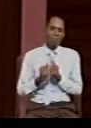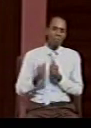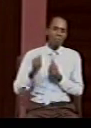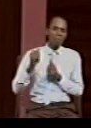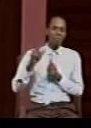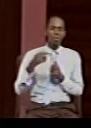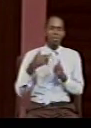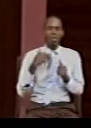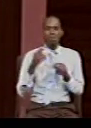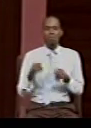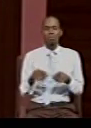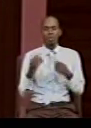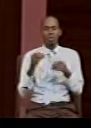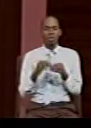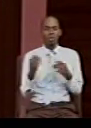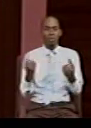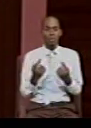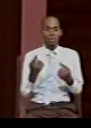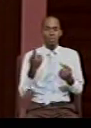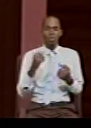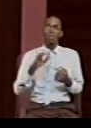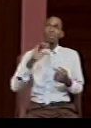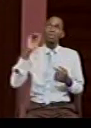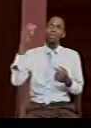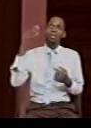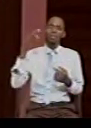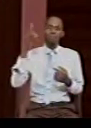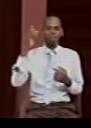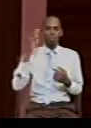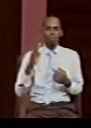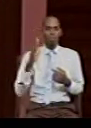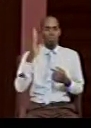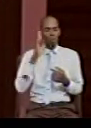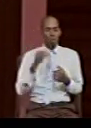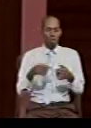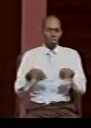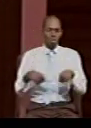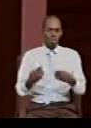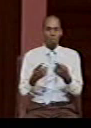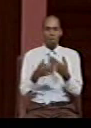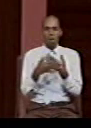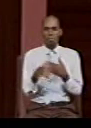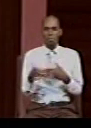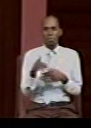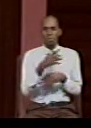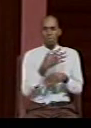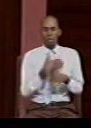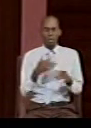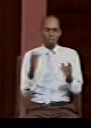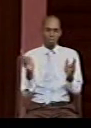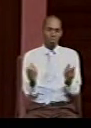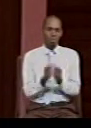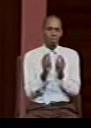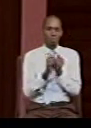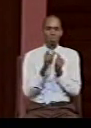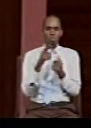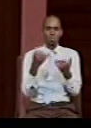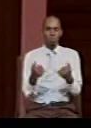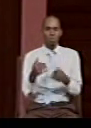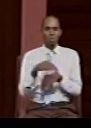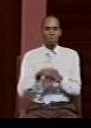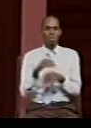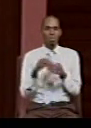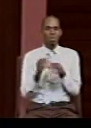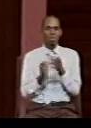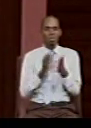sin, the grace of God will go after you and reach out to you tonight in Jesus' name.